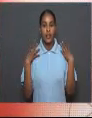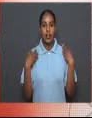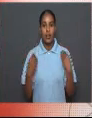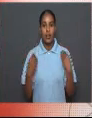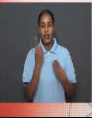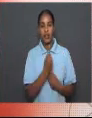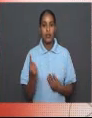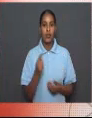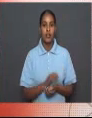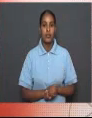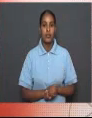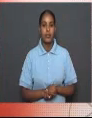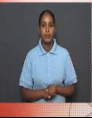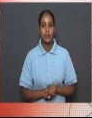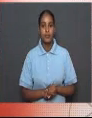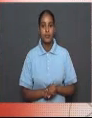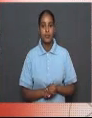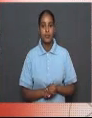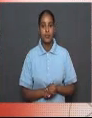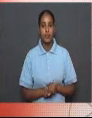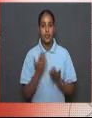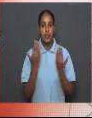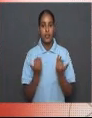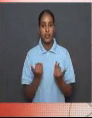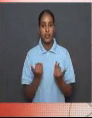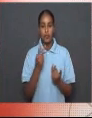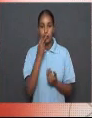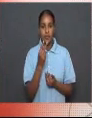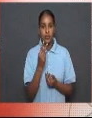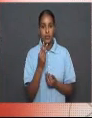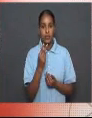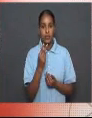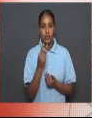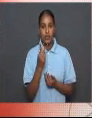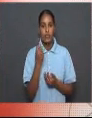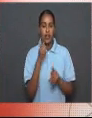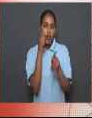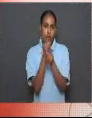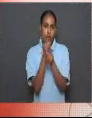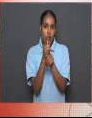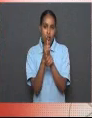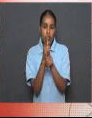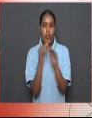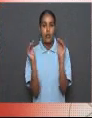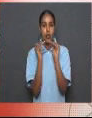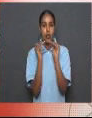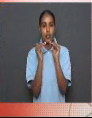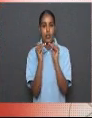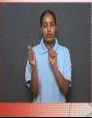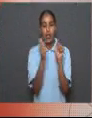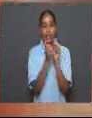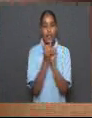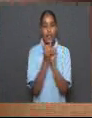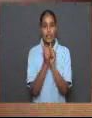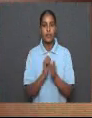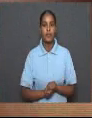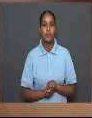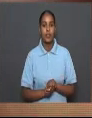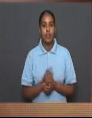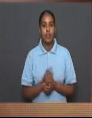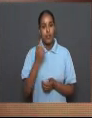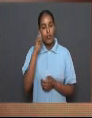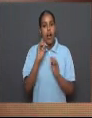Hello, everyone. Let us look at the correct equation together